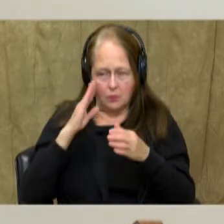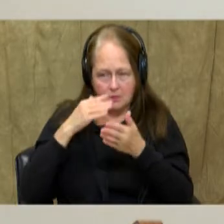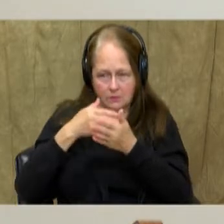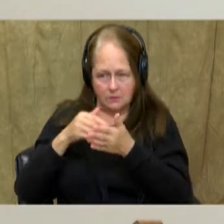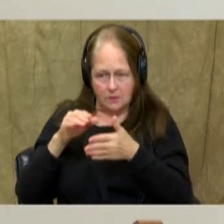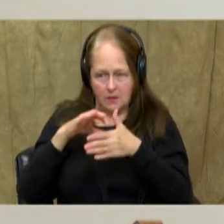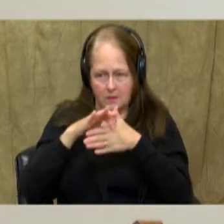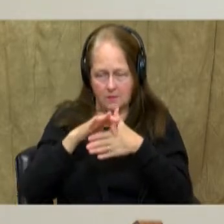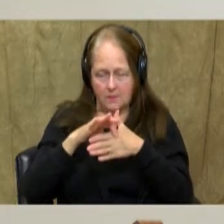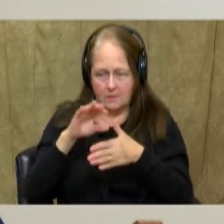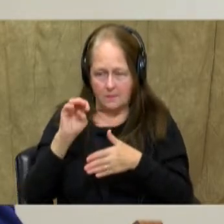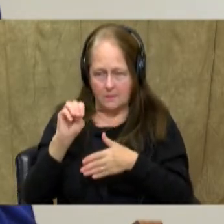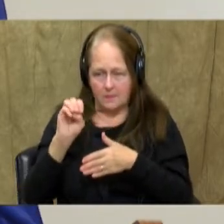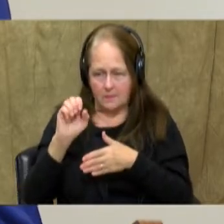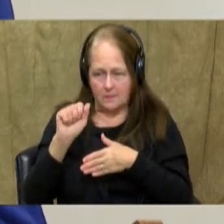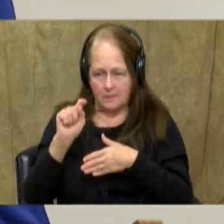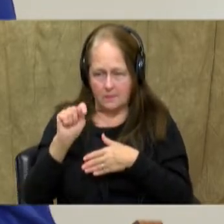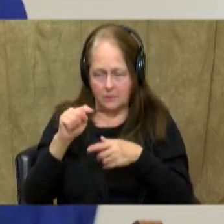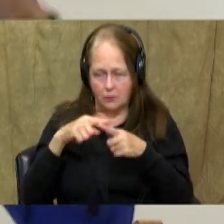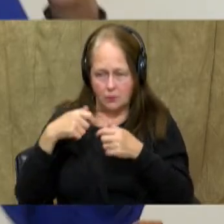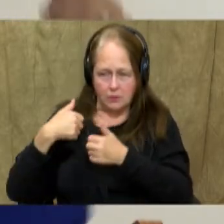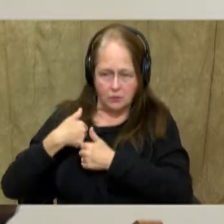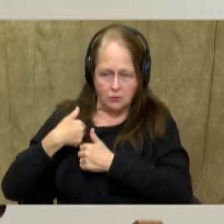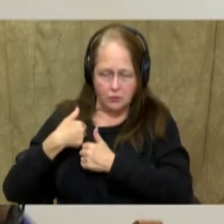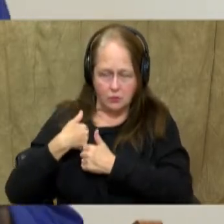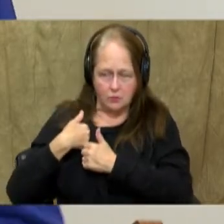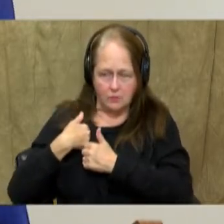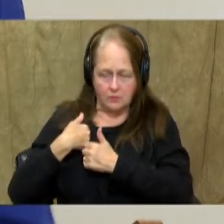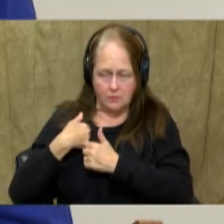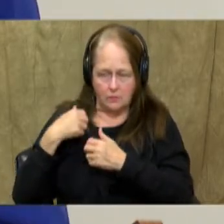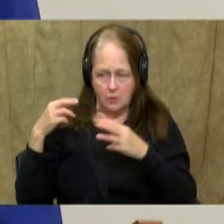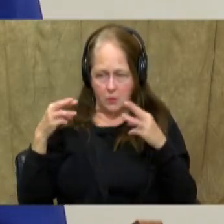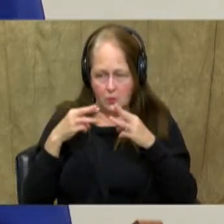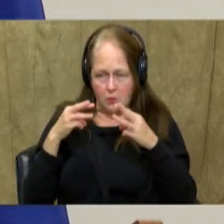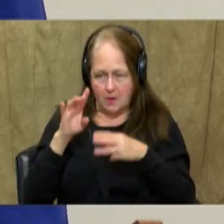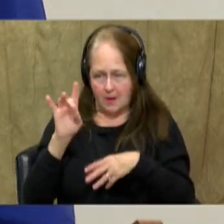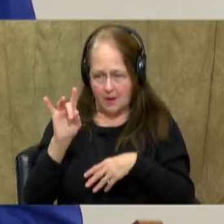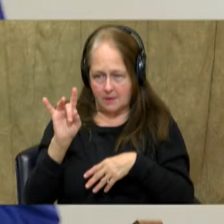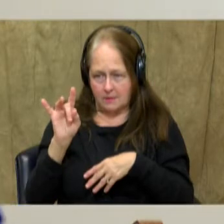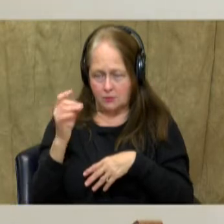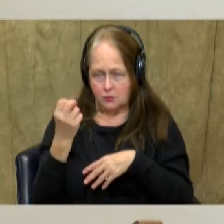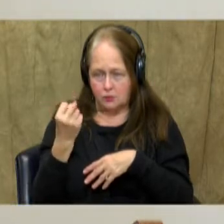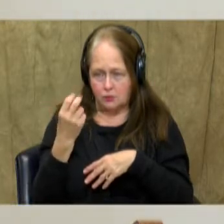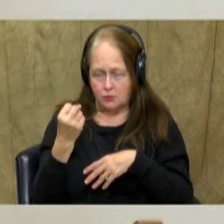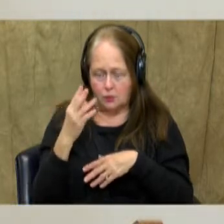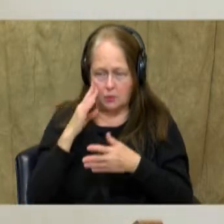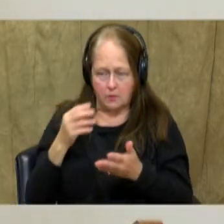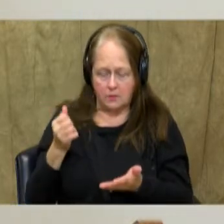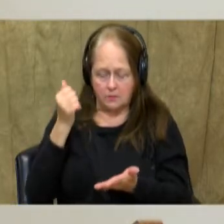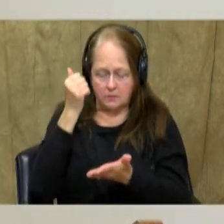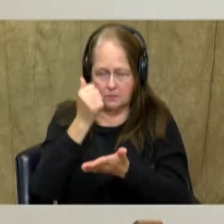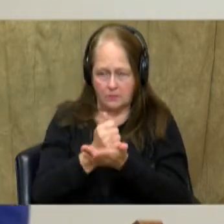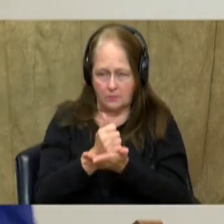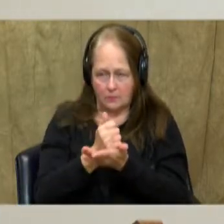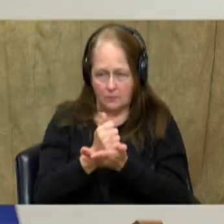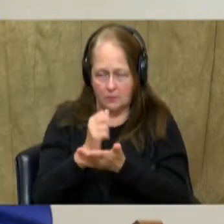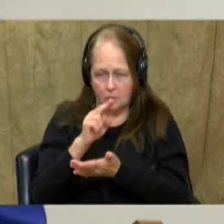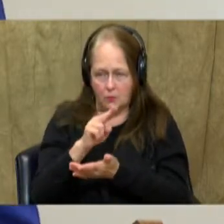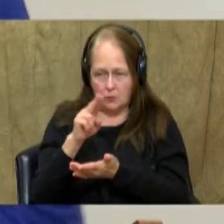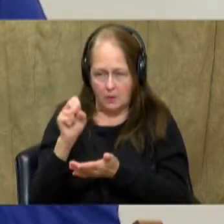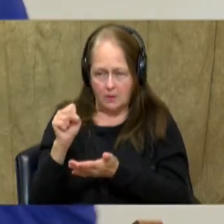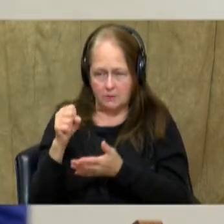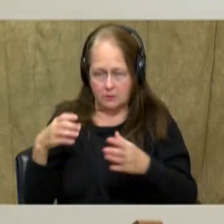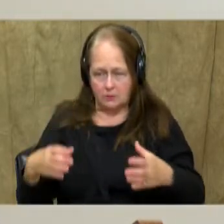these barrels to the soldiers during the War of 1812. And he would stamp U.S. on the